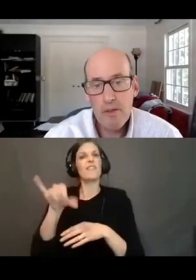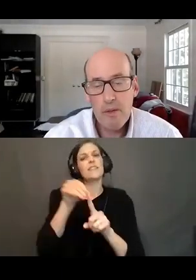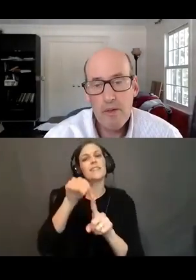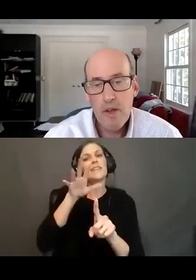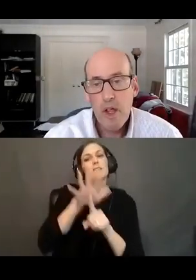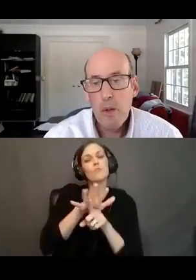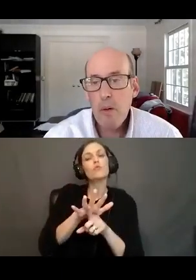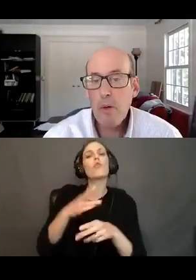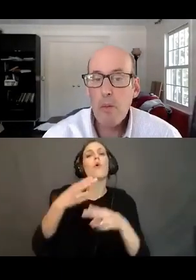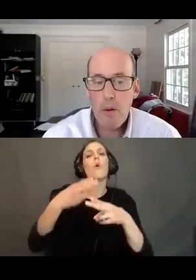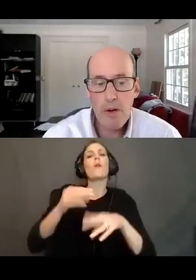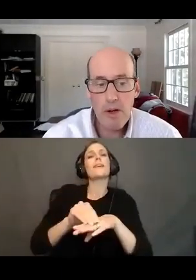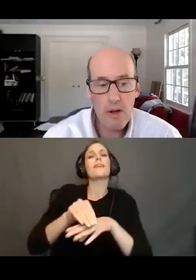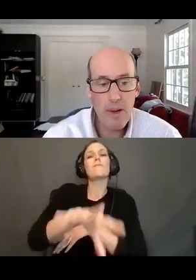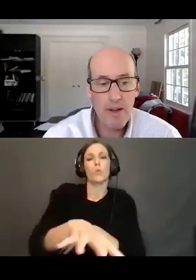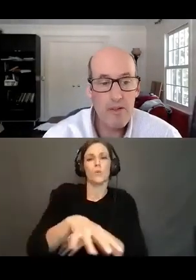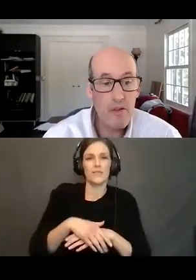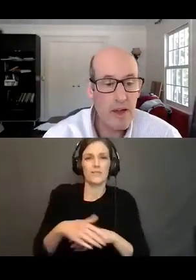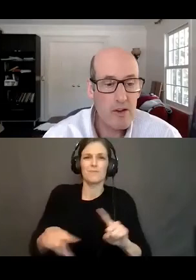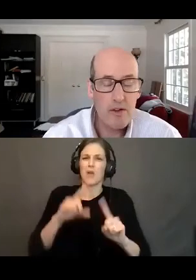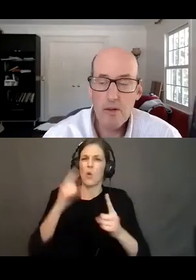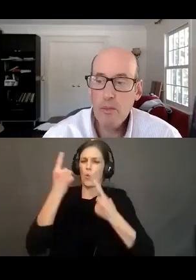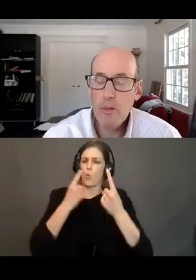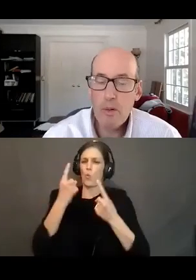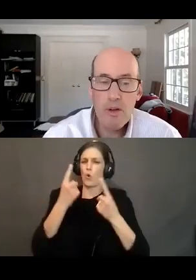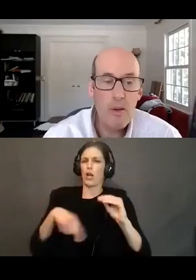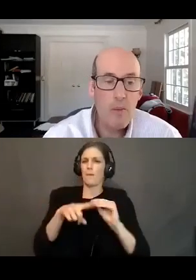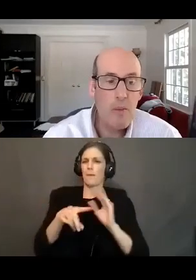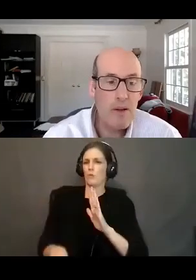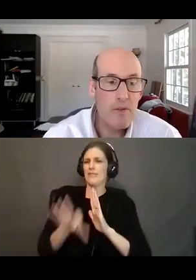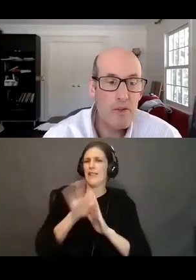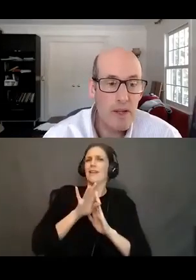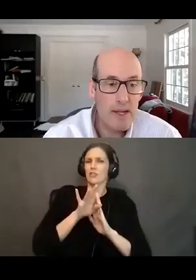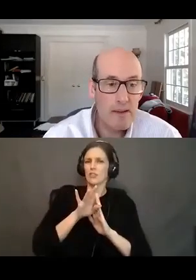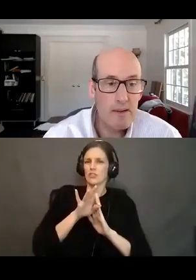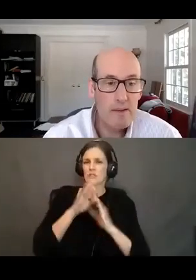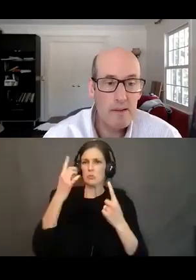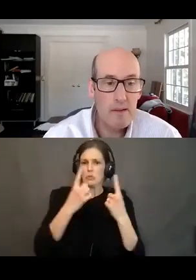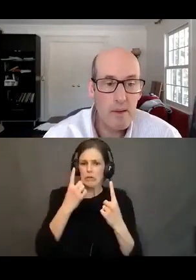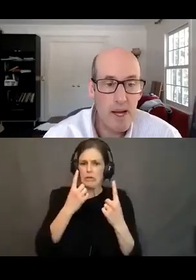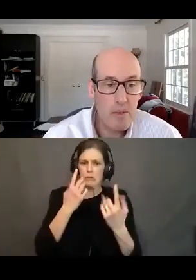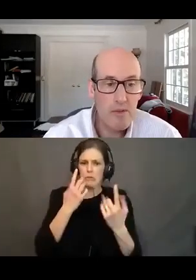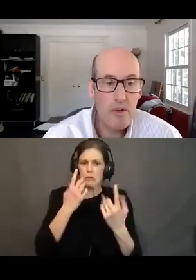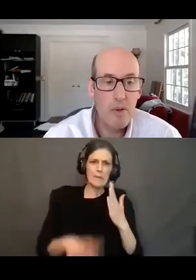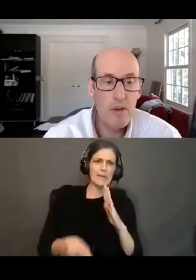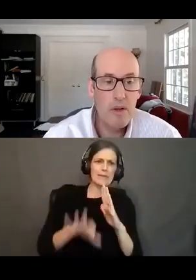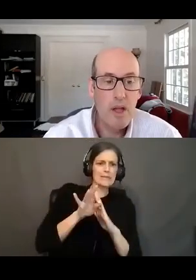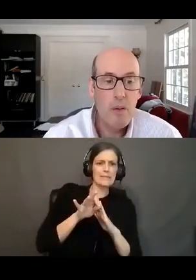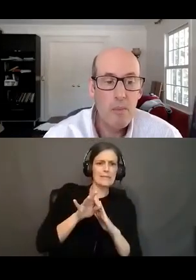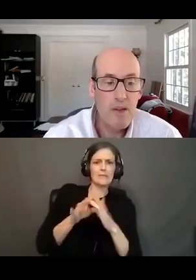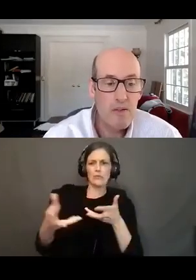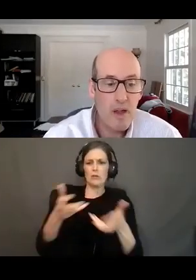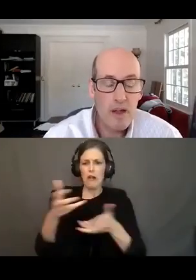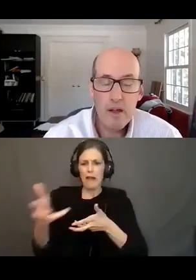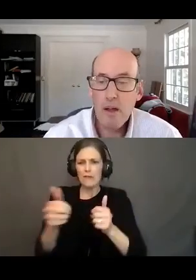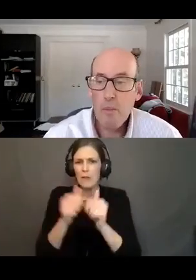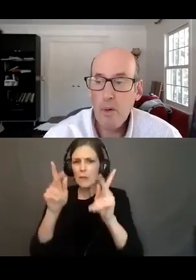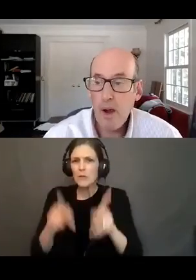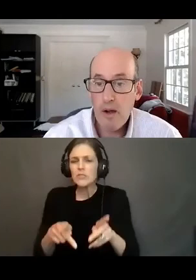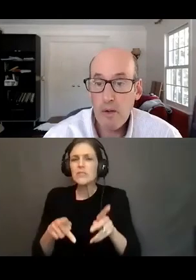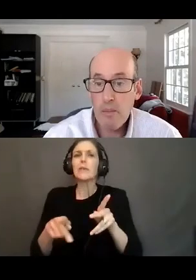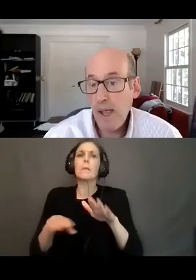that influence. But we're worried about selection. We're worried that we might have selected to interact with somebody based